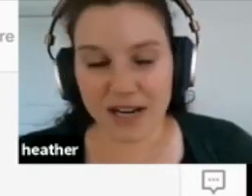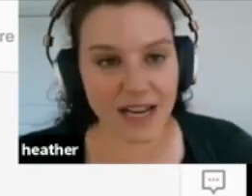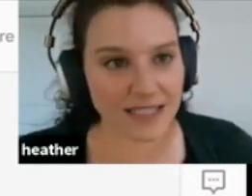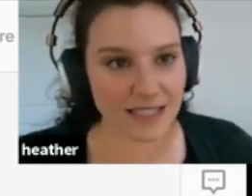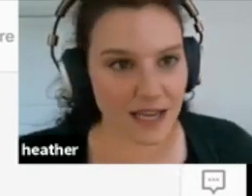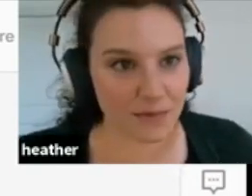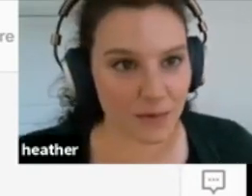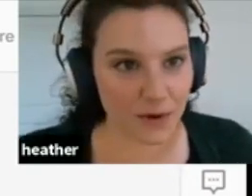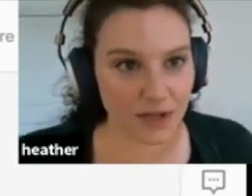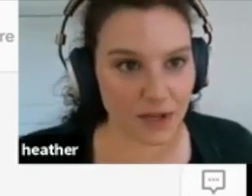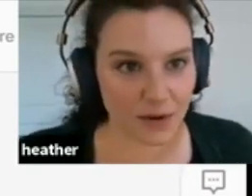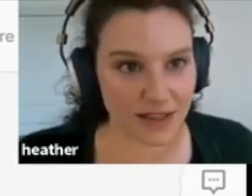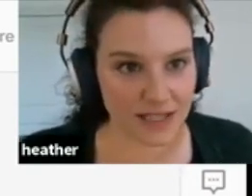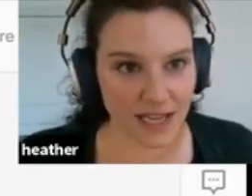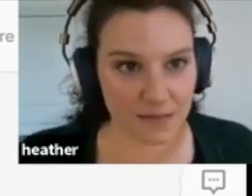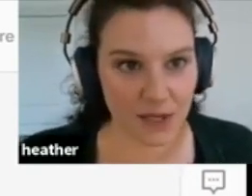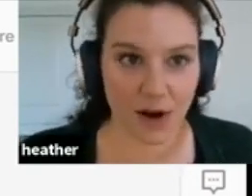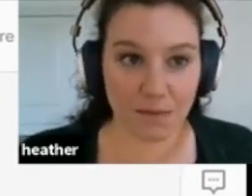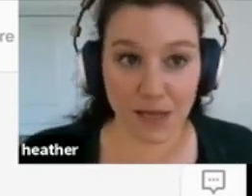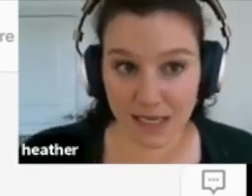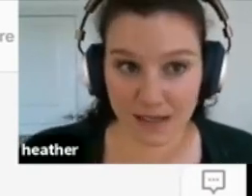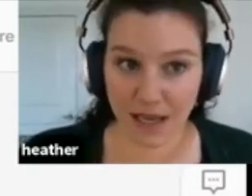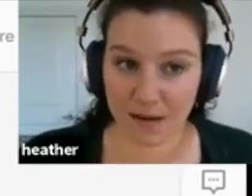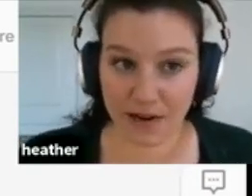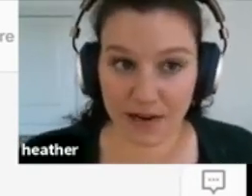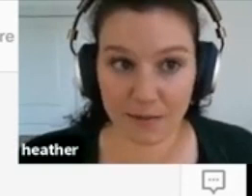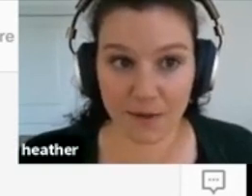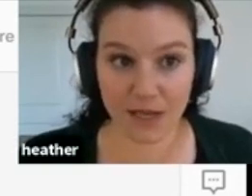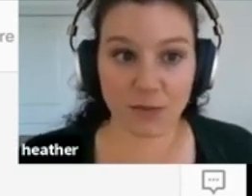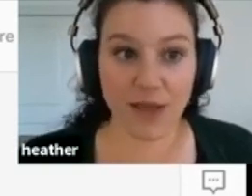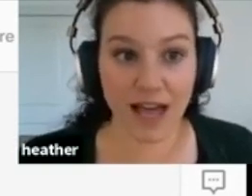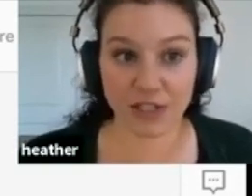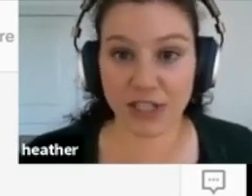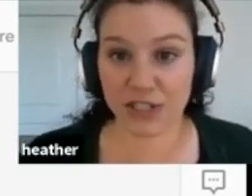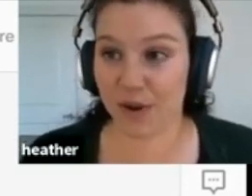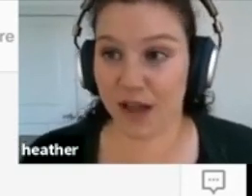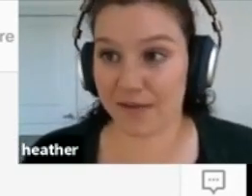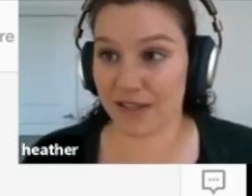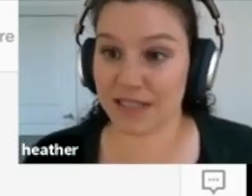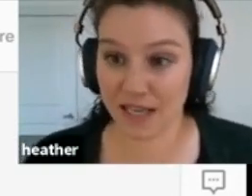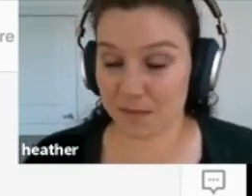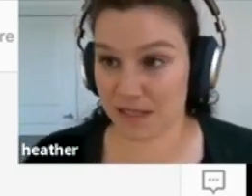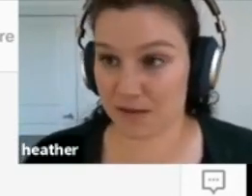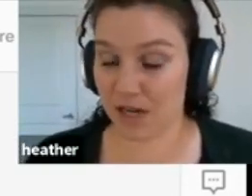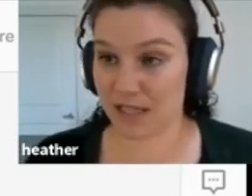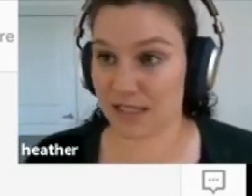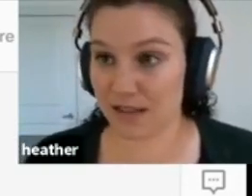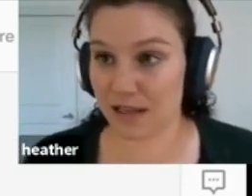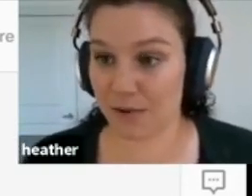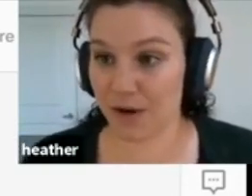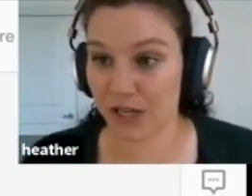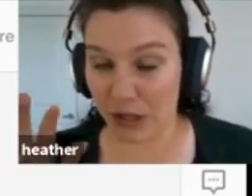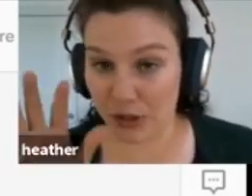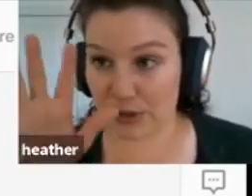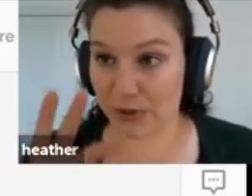So our next step, we're going to go to this tab here, our media library, because we actually do have a second piece of content that we want to include in